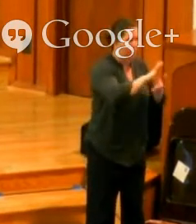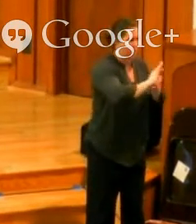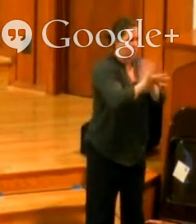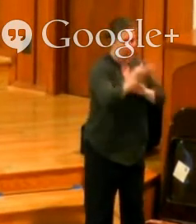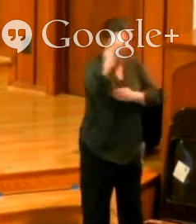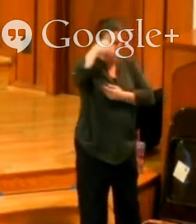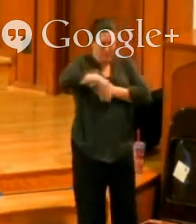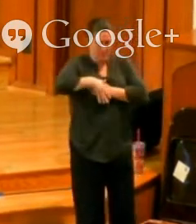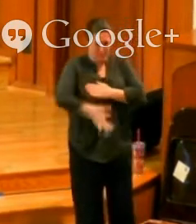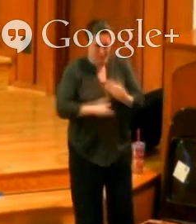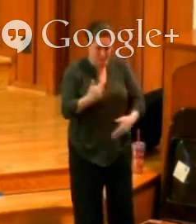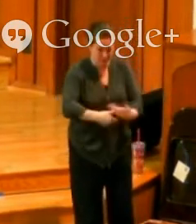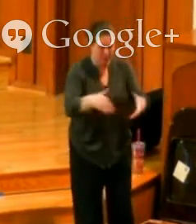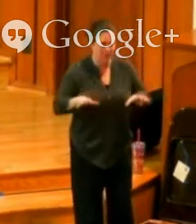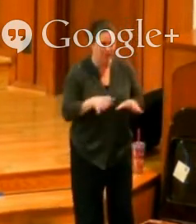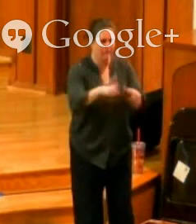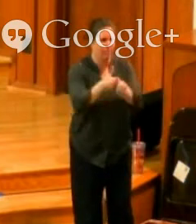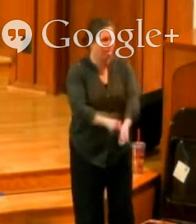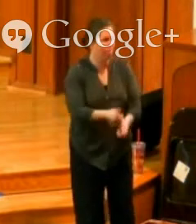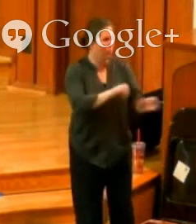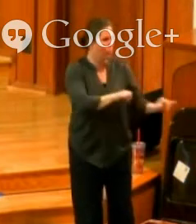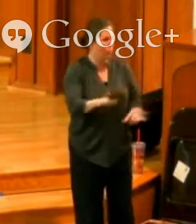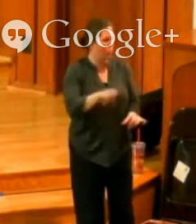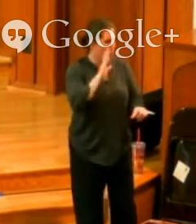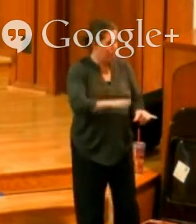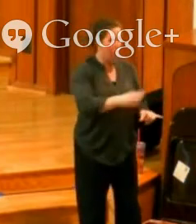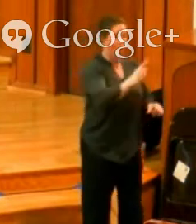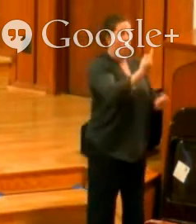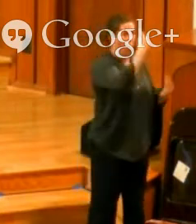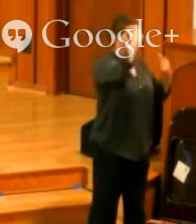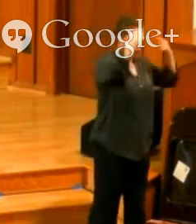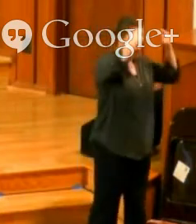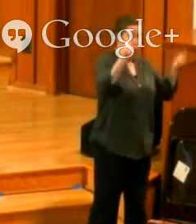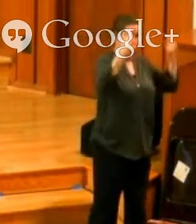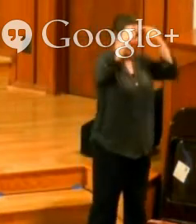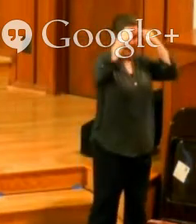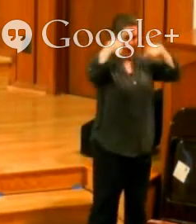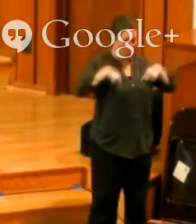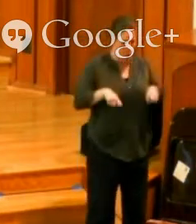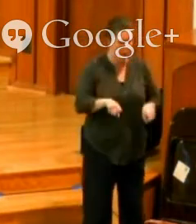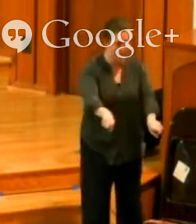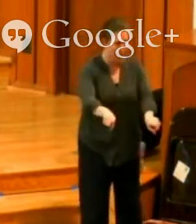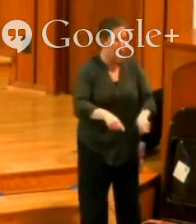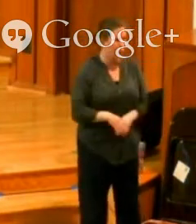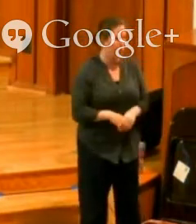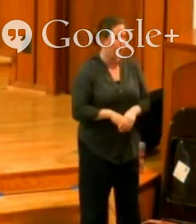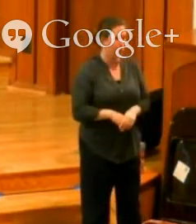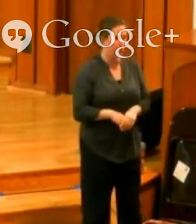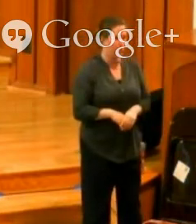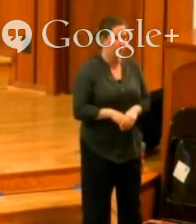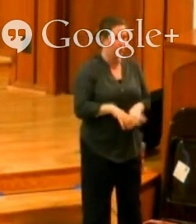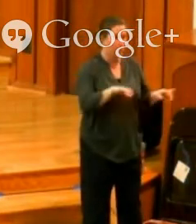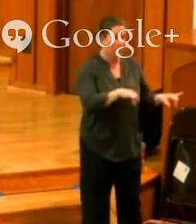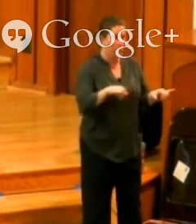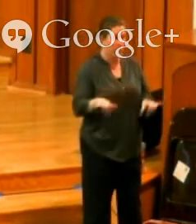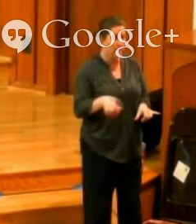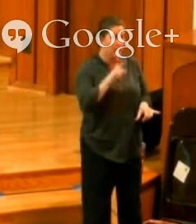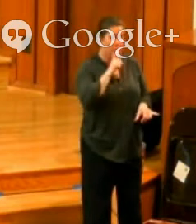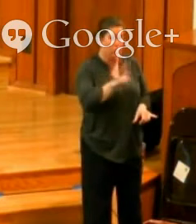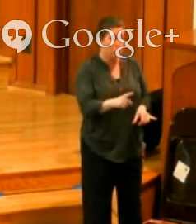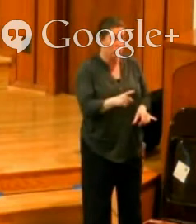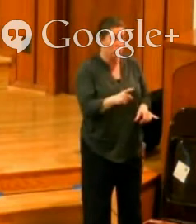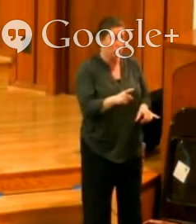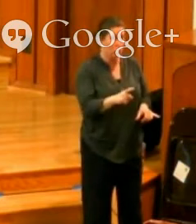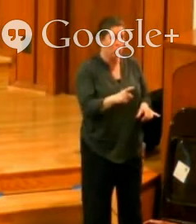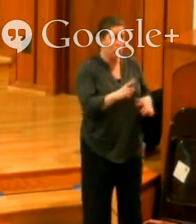to end up doing. Whatever goes in is what is going to come out in light of the mind. And the same is true in light of